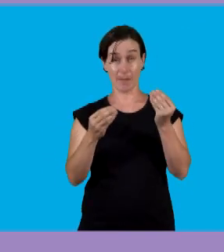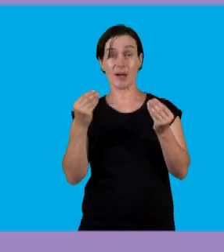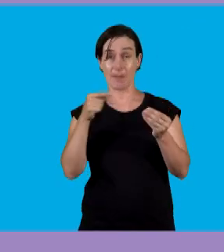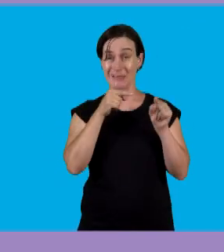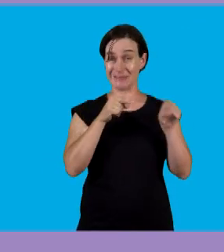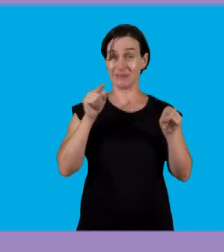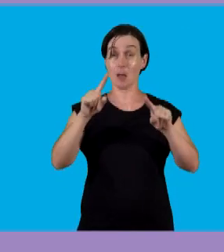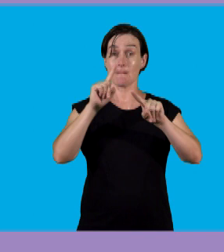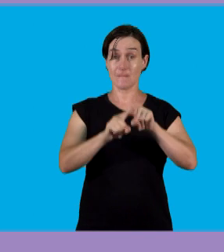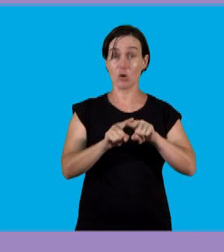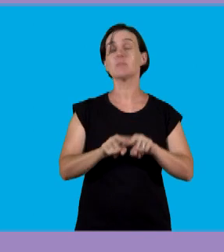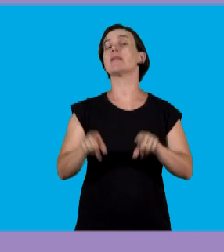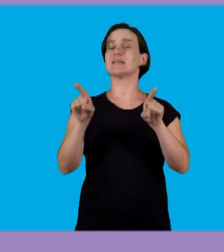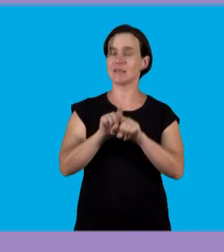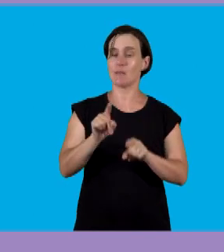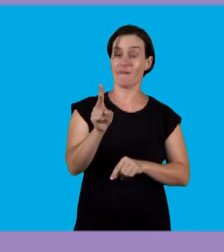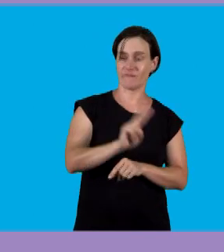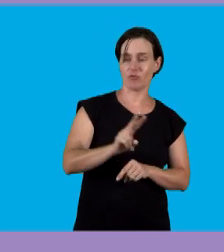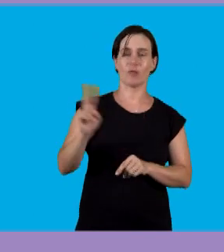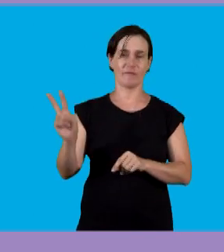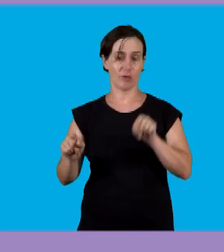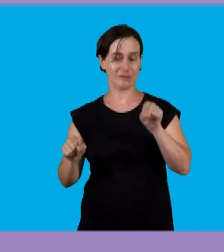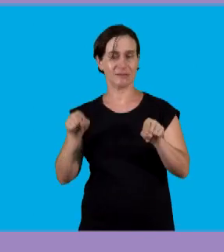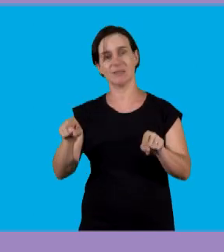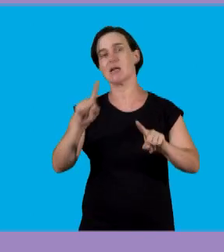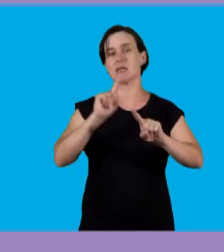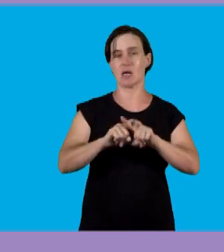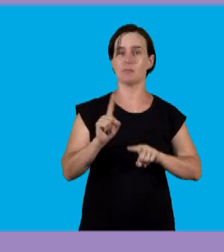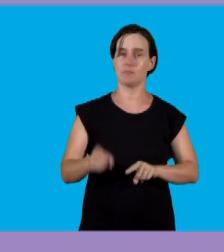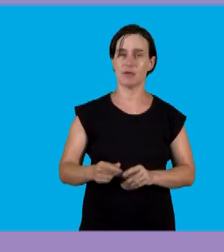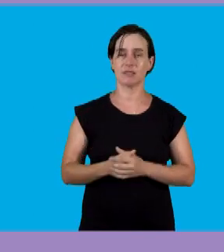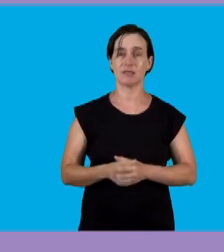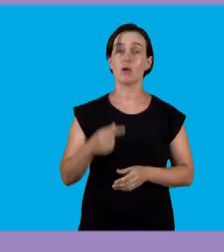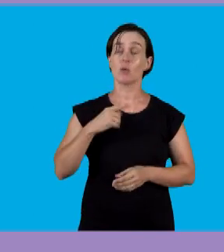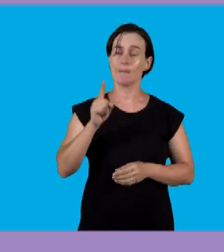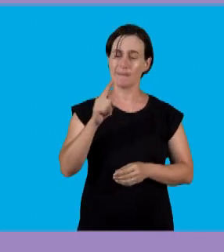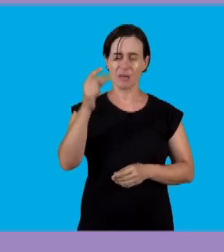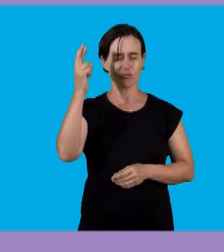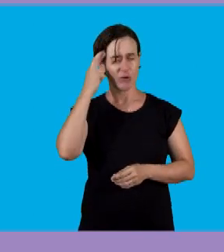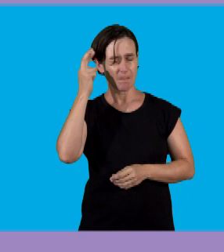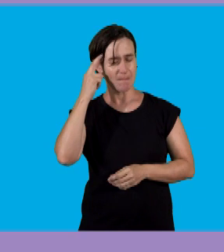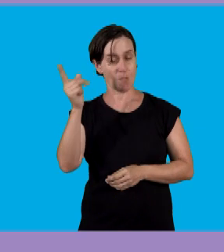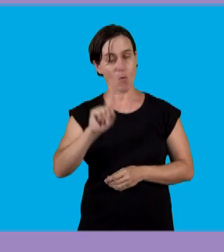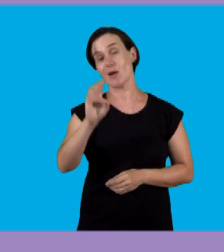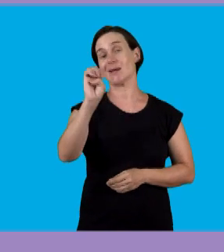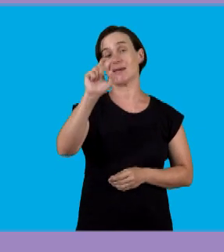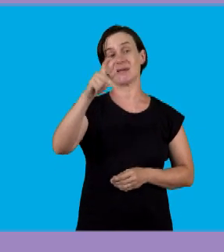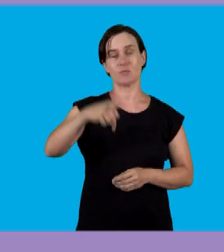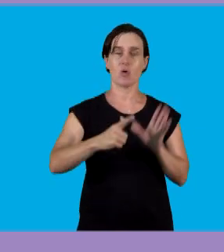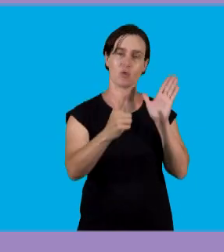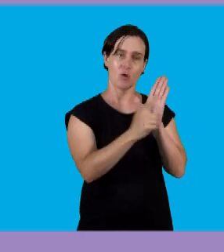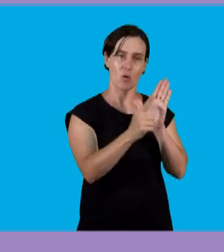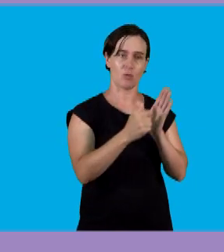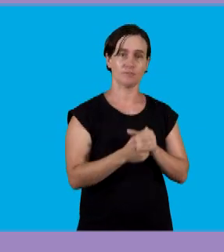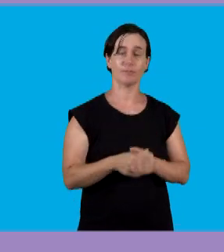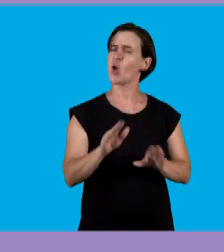the variables together. And let's not forget to apply those exponent laws. Now, a non-constant monomial,